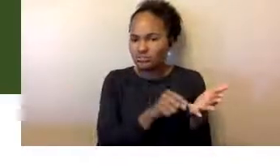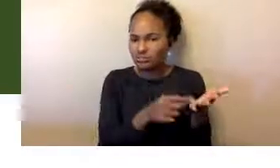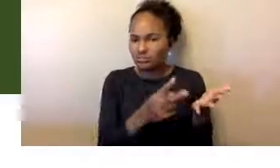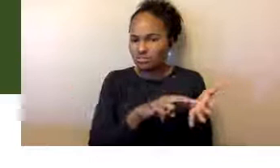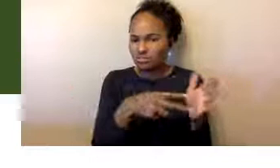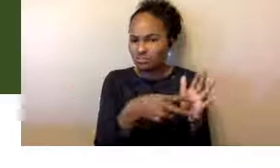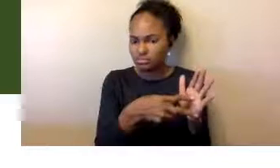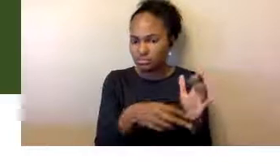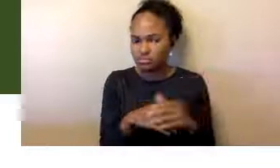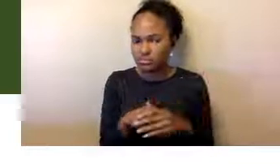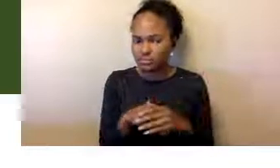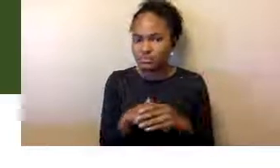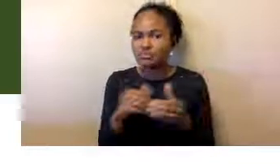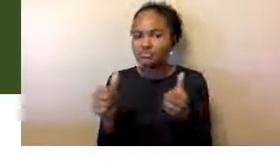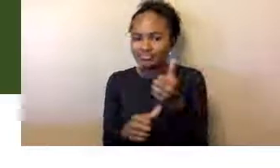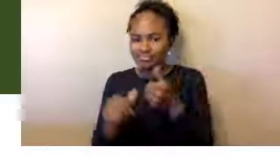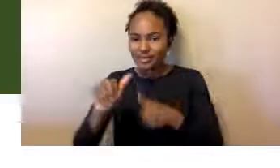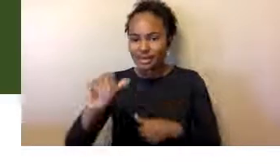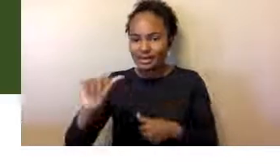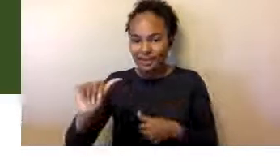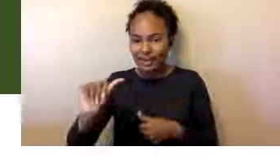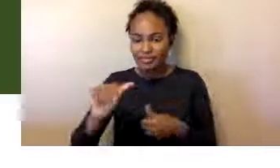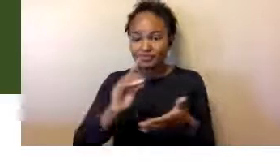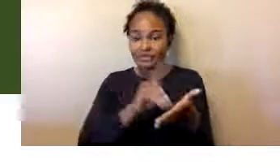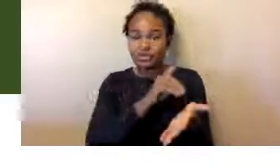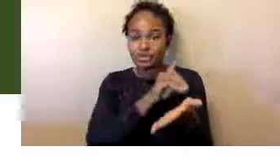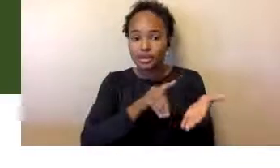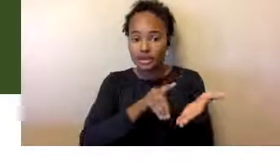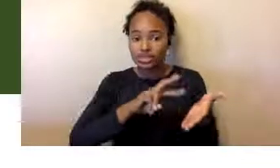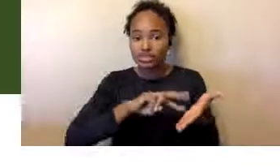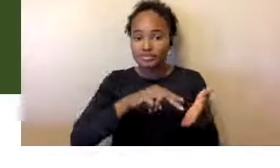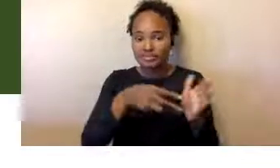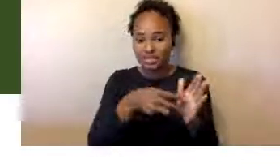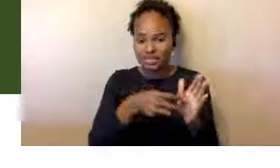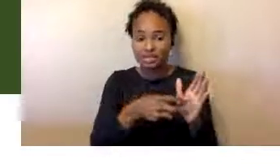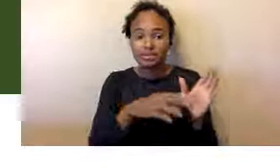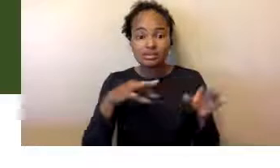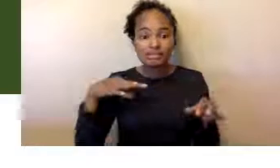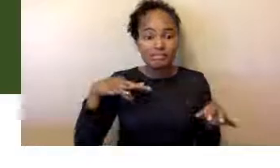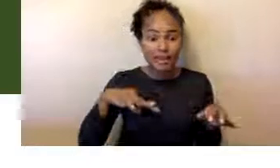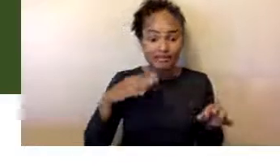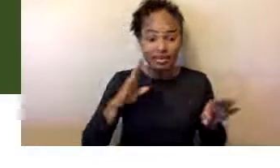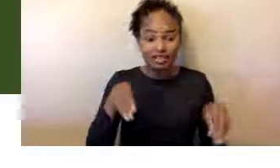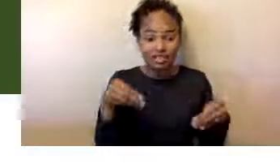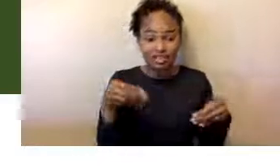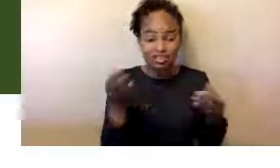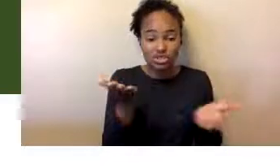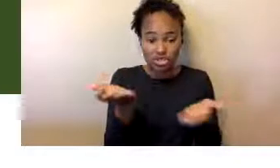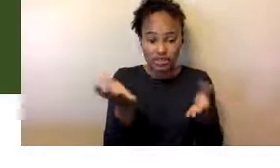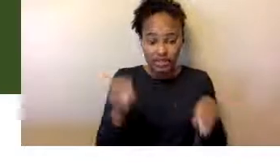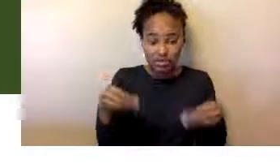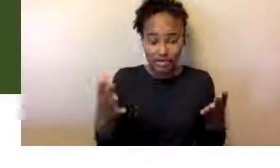So discrimination includes providing an unequal benefit or service when compared to people